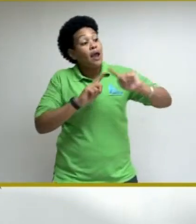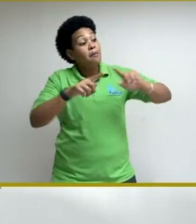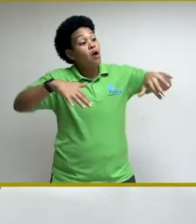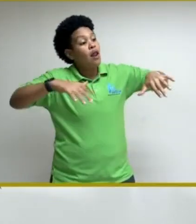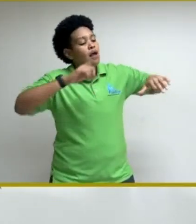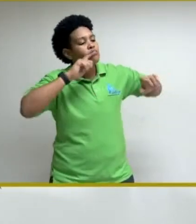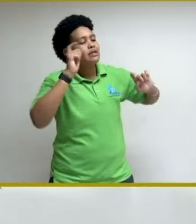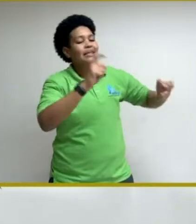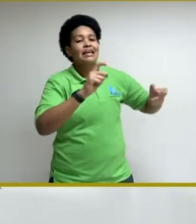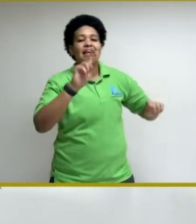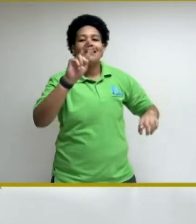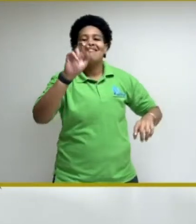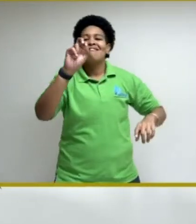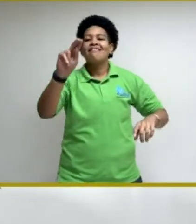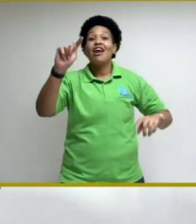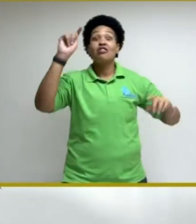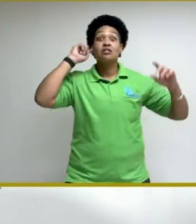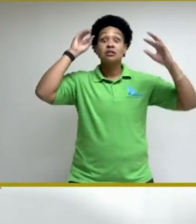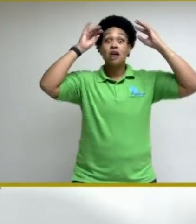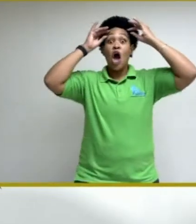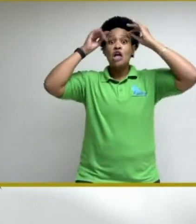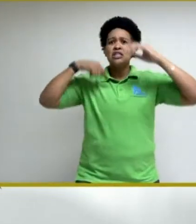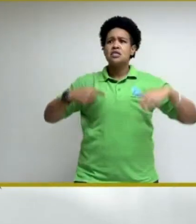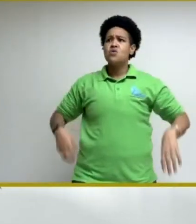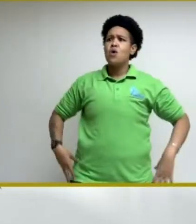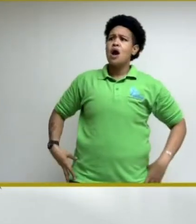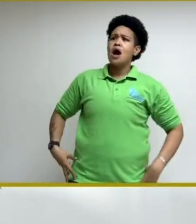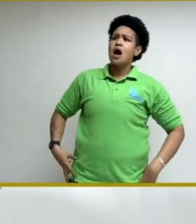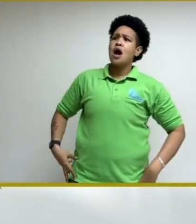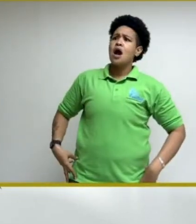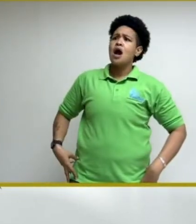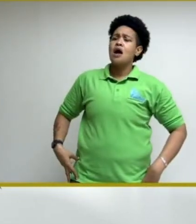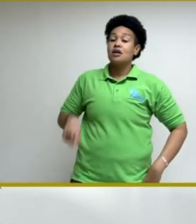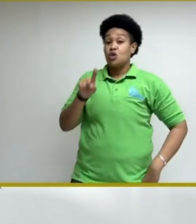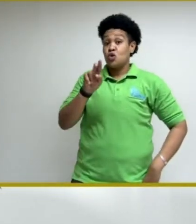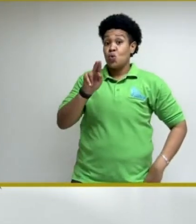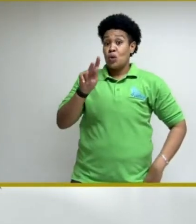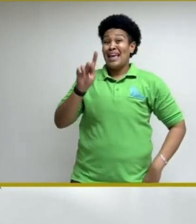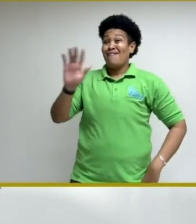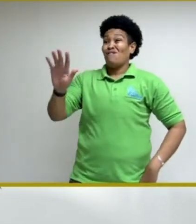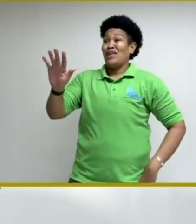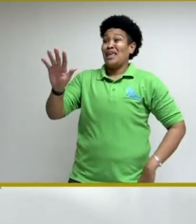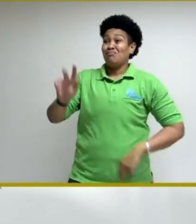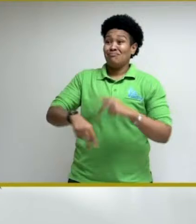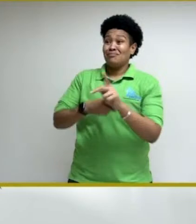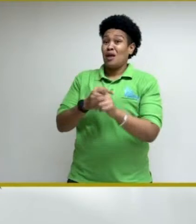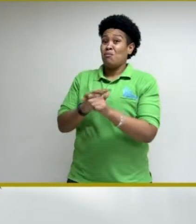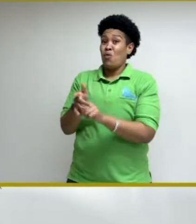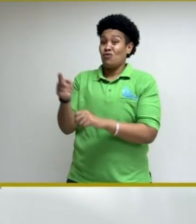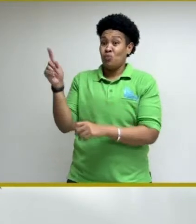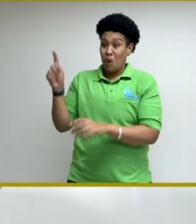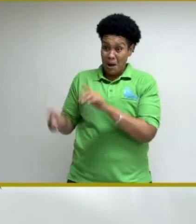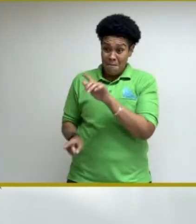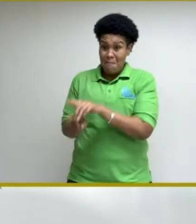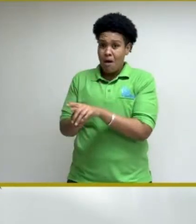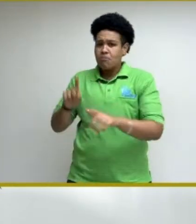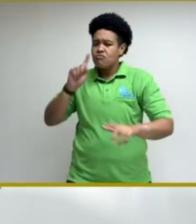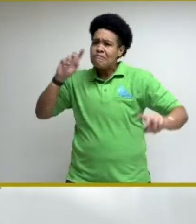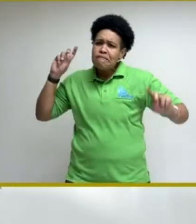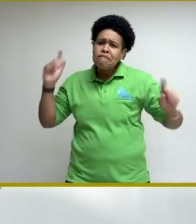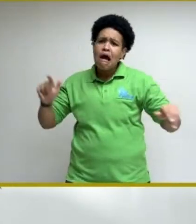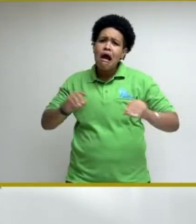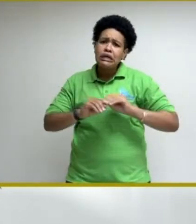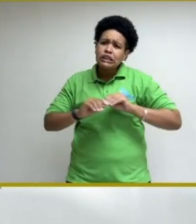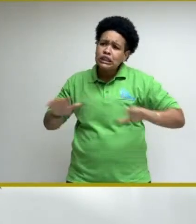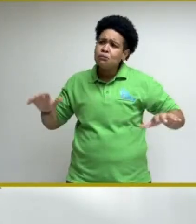be variants of concern. Unlike the UK variant, which when it came on the scene was seen to be a faster spreading variant,